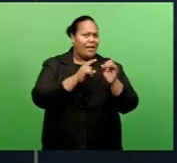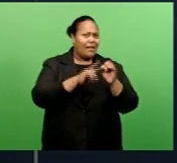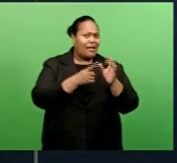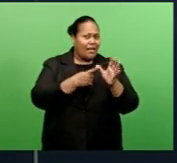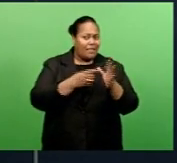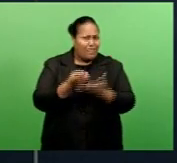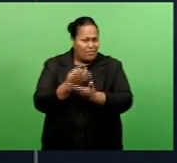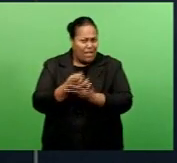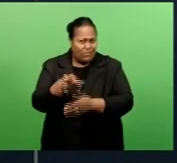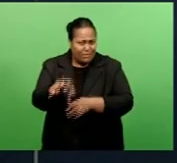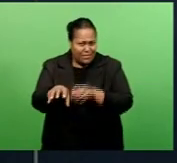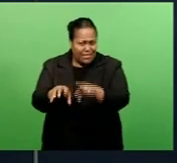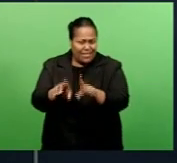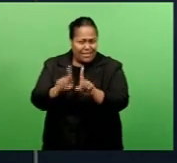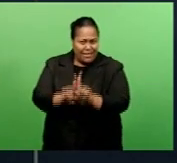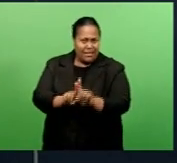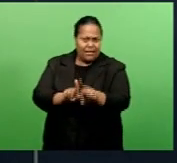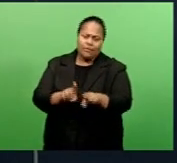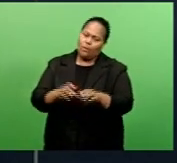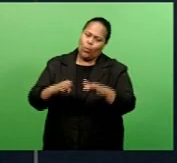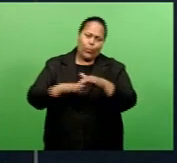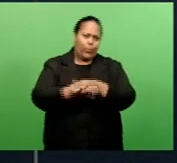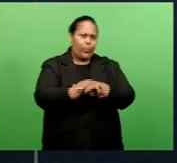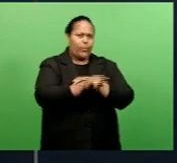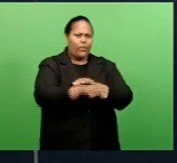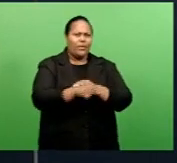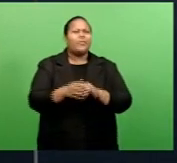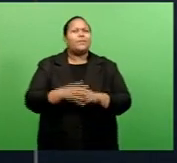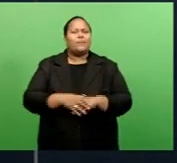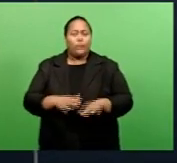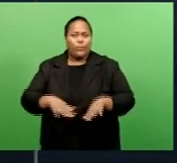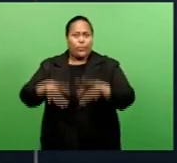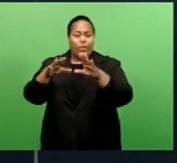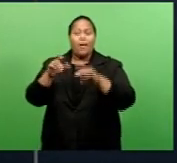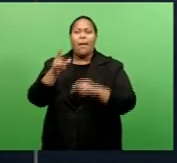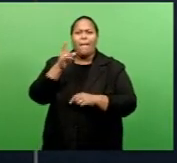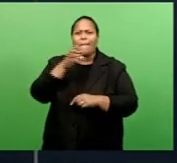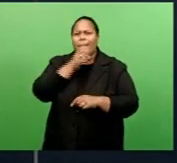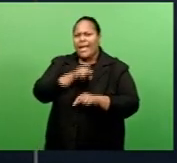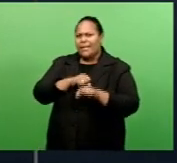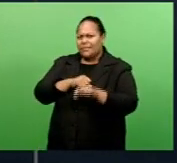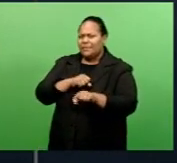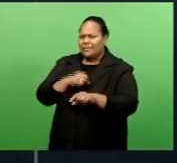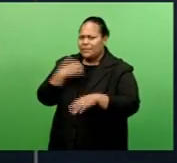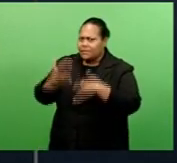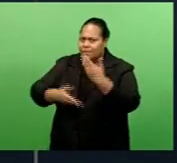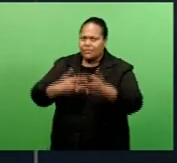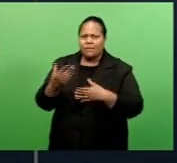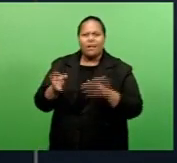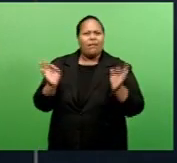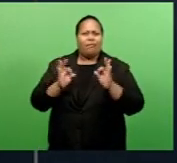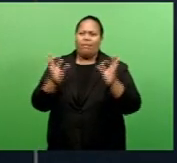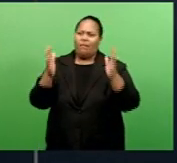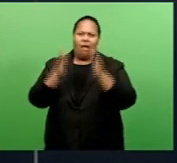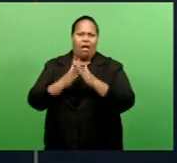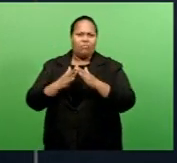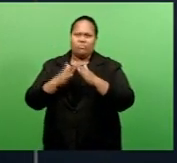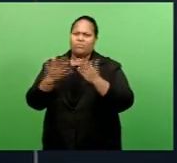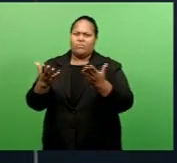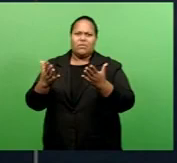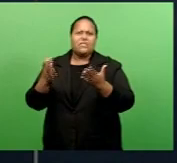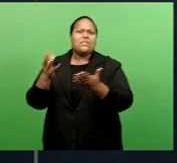evacuation center before it was too late. Resident Akhtar Hussain says none of the homes were spared by the